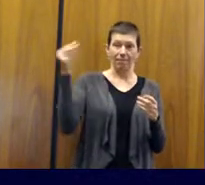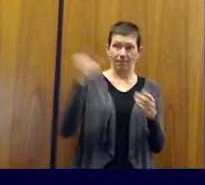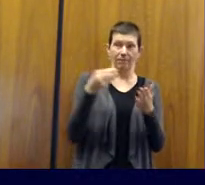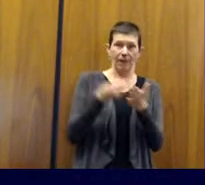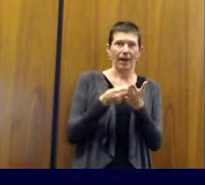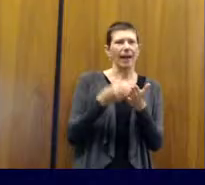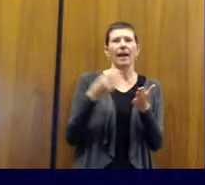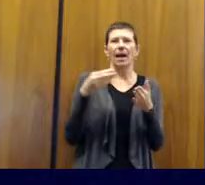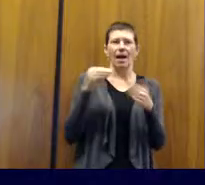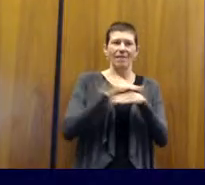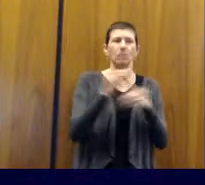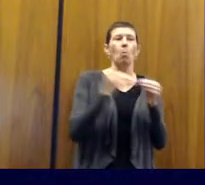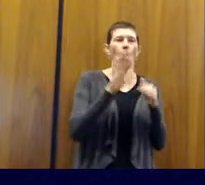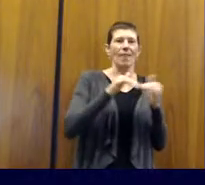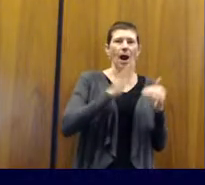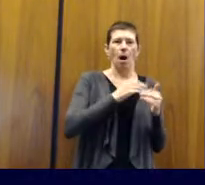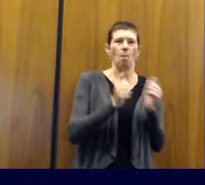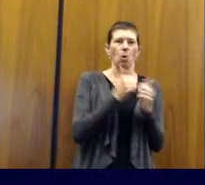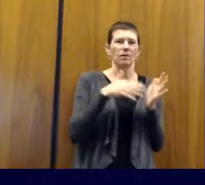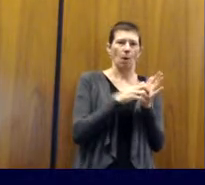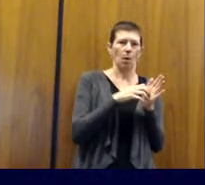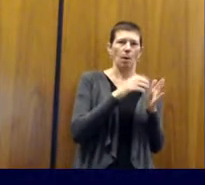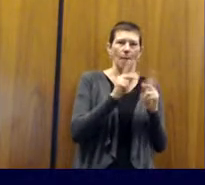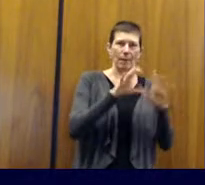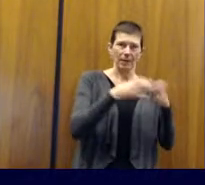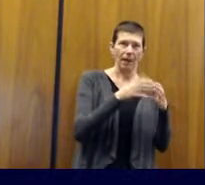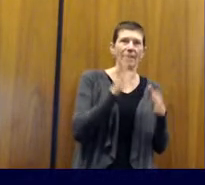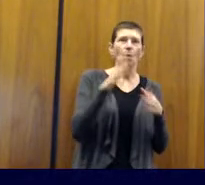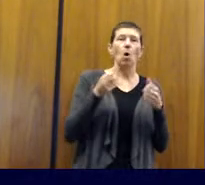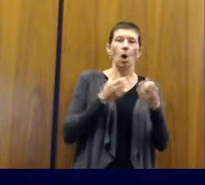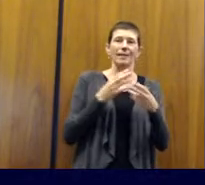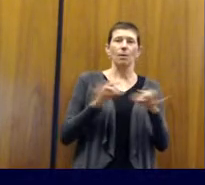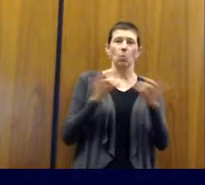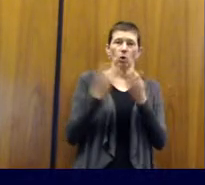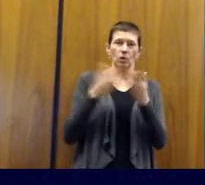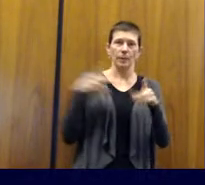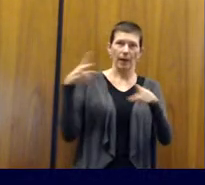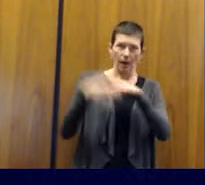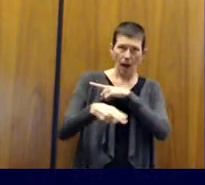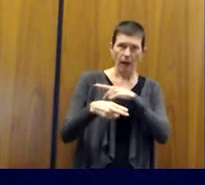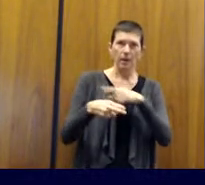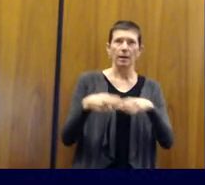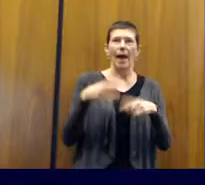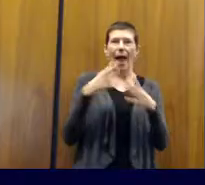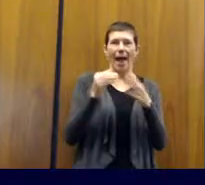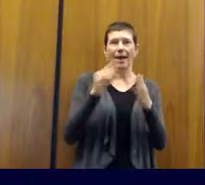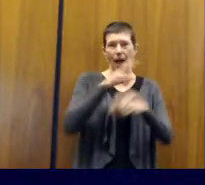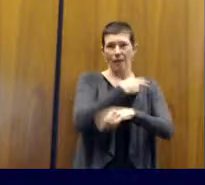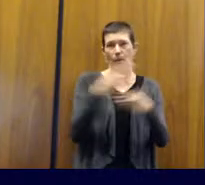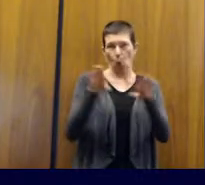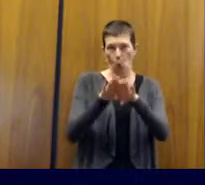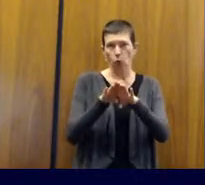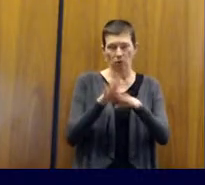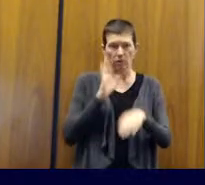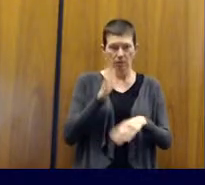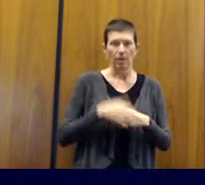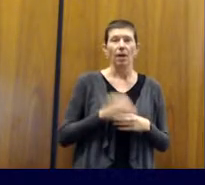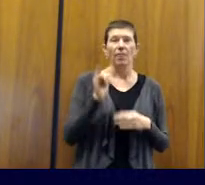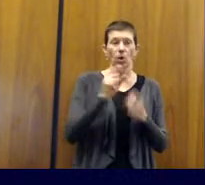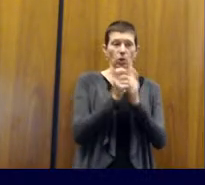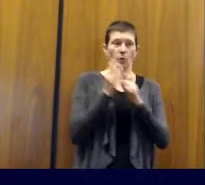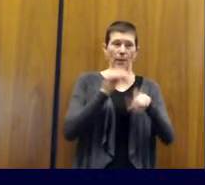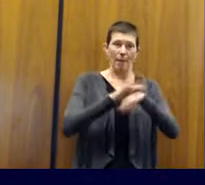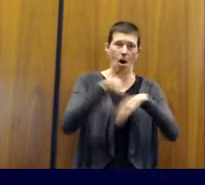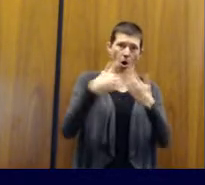most vulnerable population. They will cause important services to be cut, including hospital closures. These changes will impact all